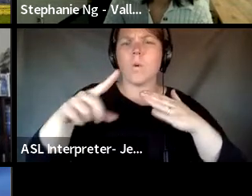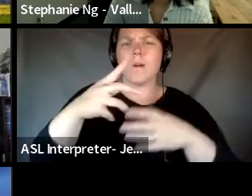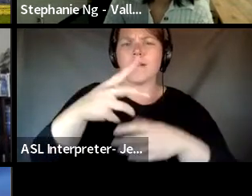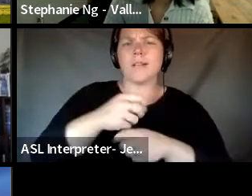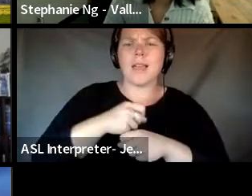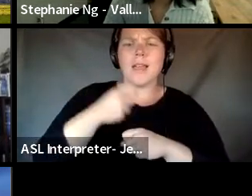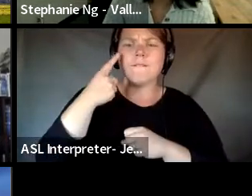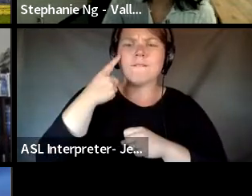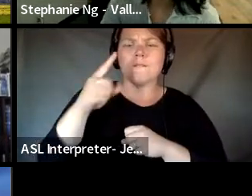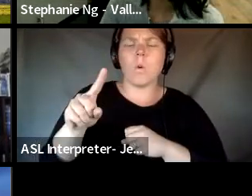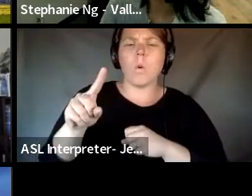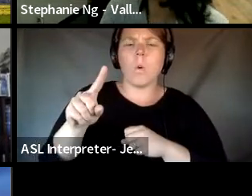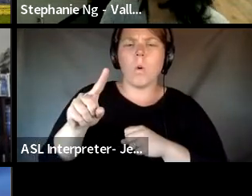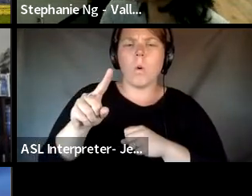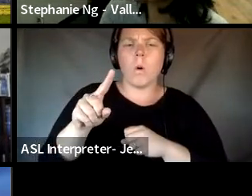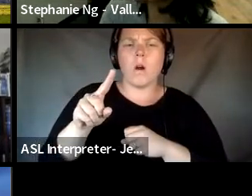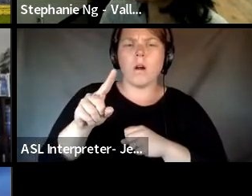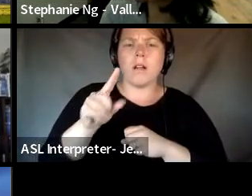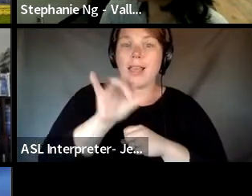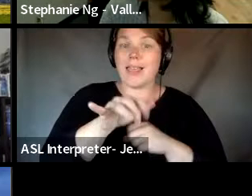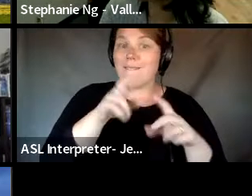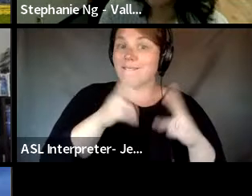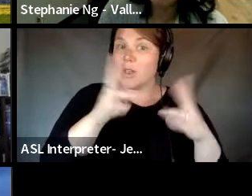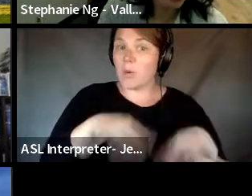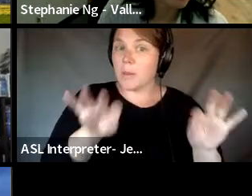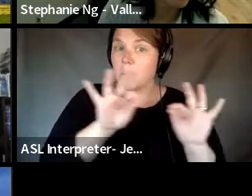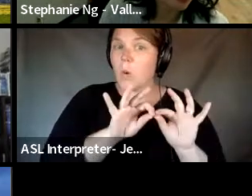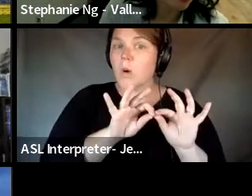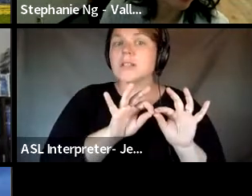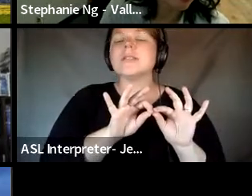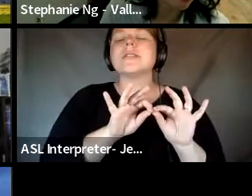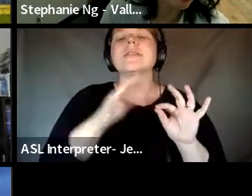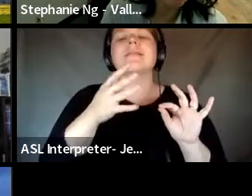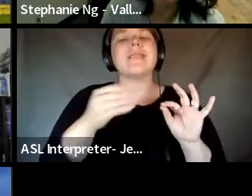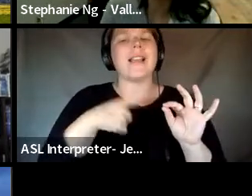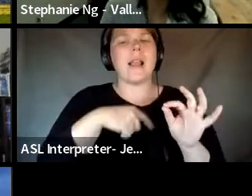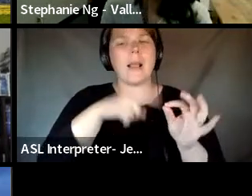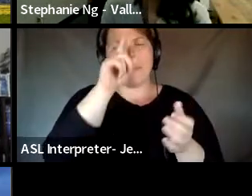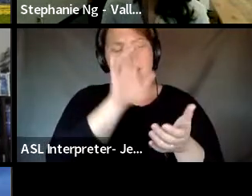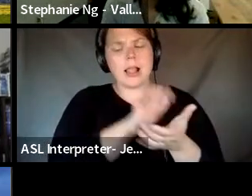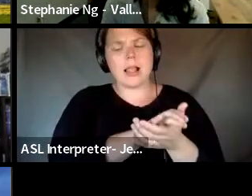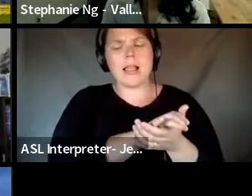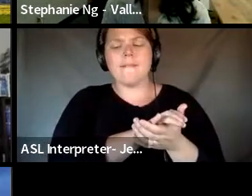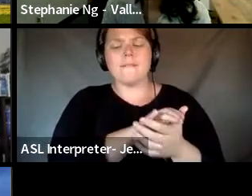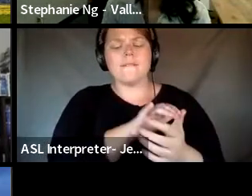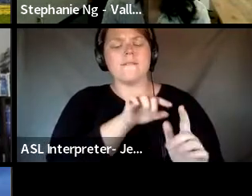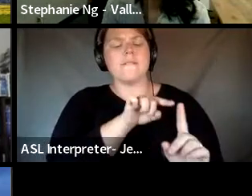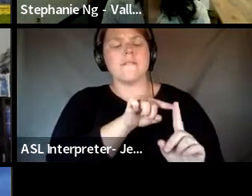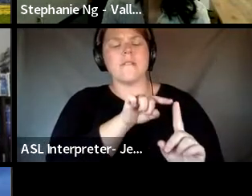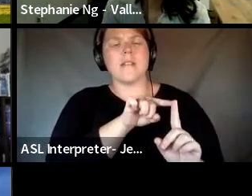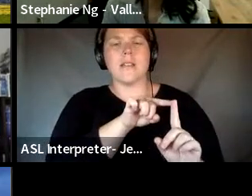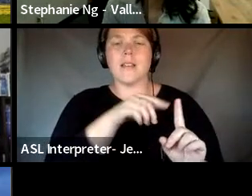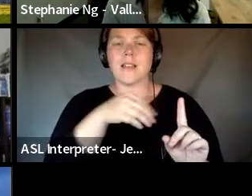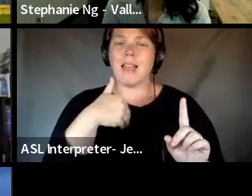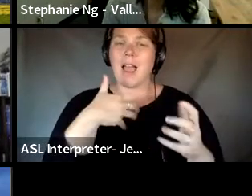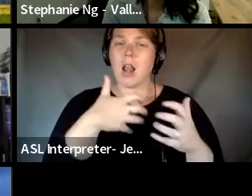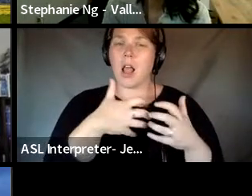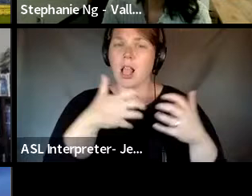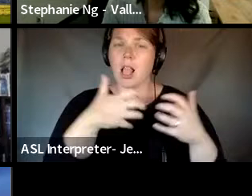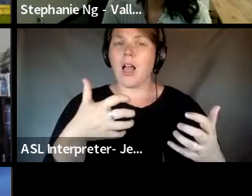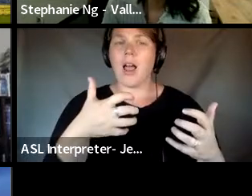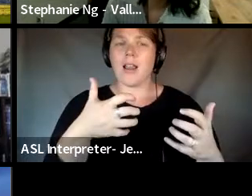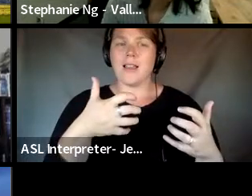for that very important, and I believe, that had a lot of